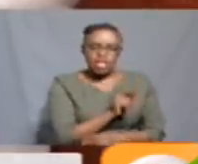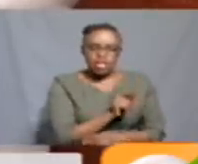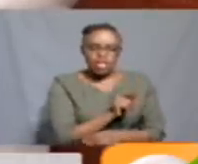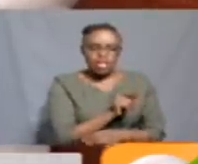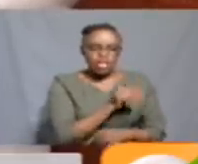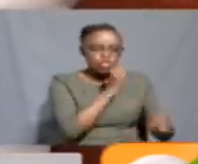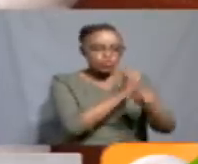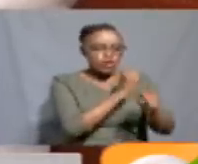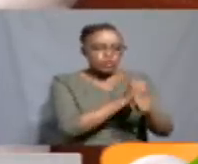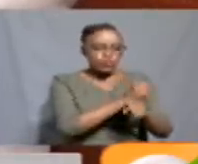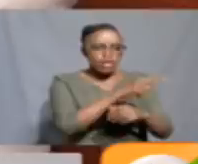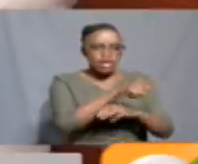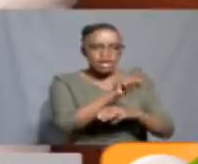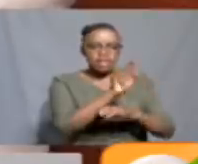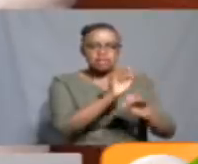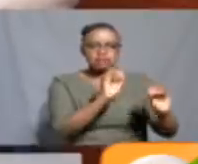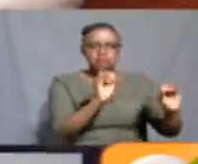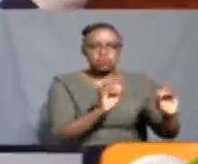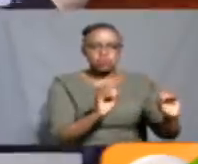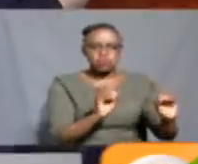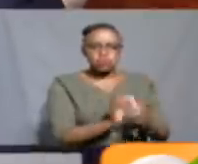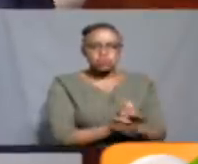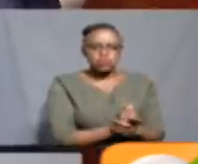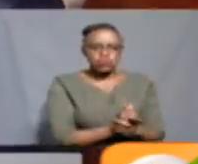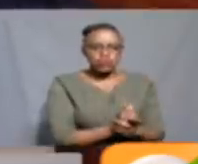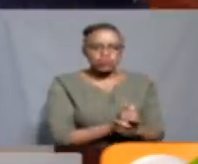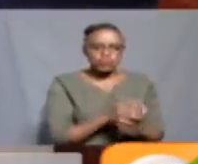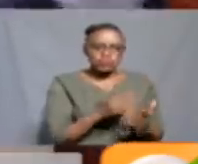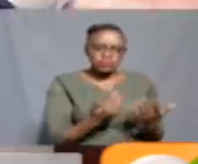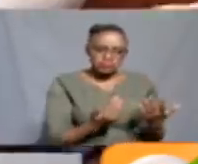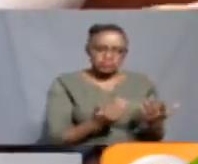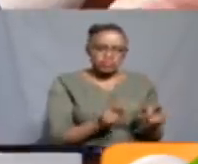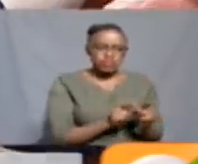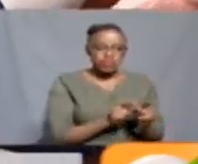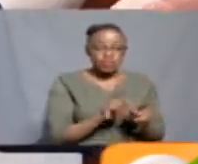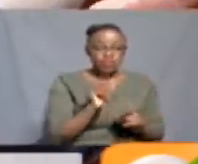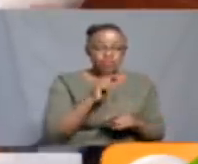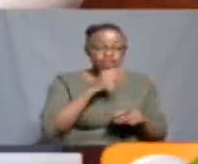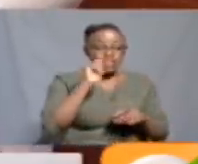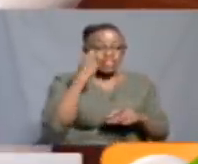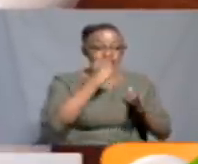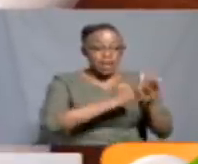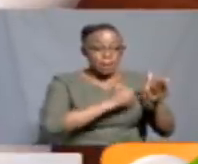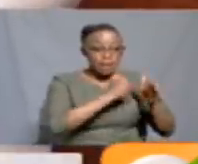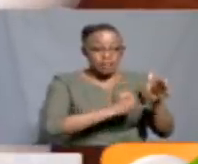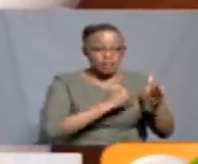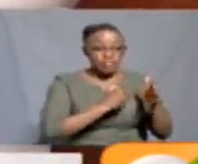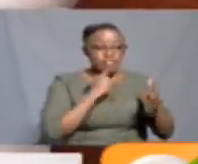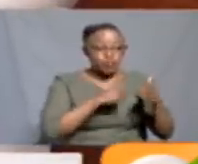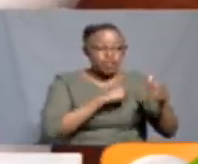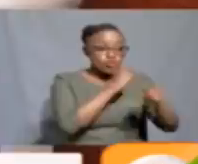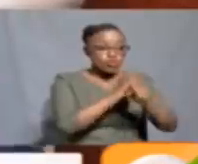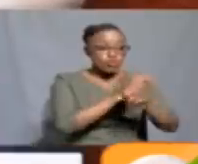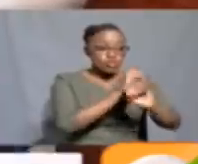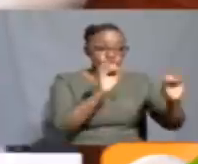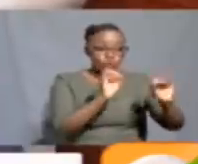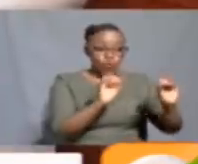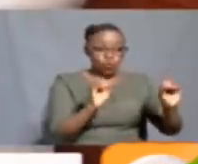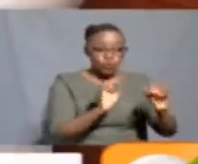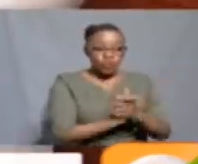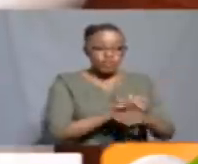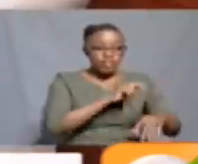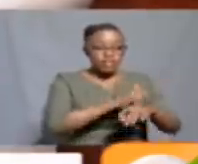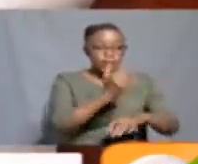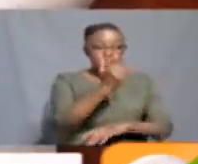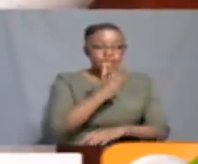you're not doing it. Yeah. Say I'm an association of Kenya manufacturers. Yes. They'll say you're not doing it. So when they ask